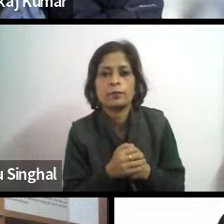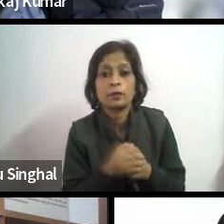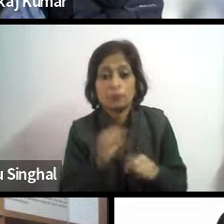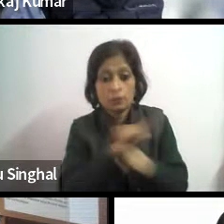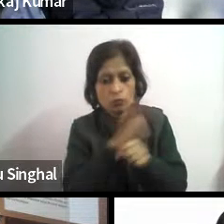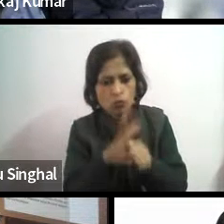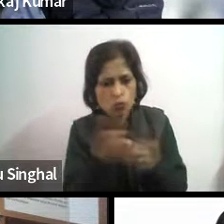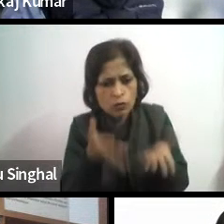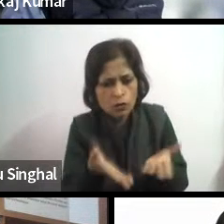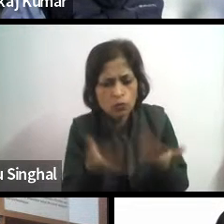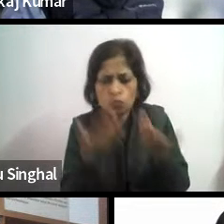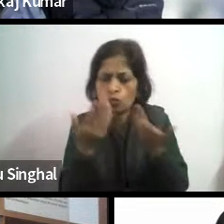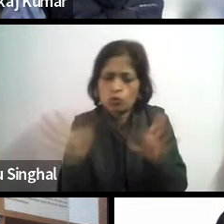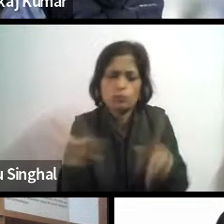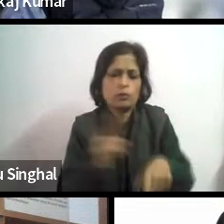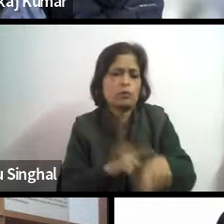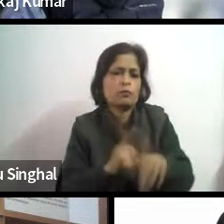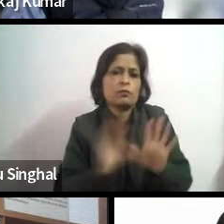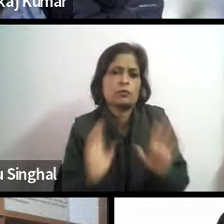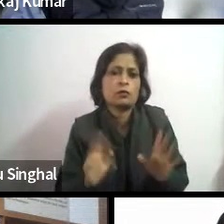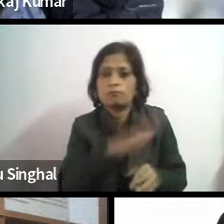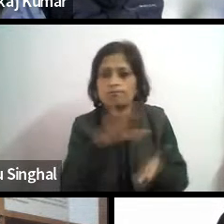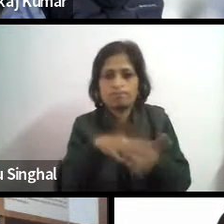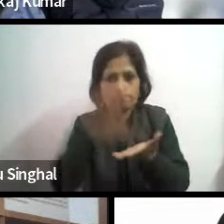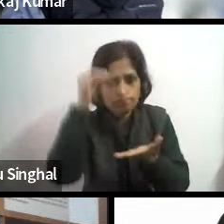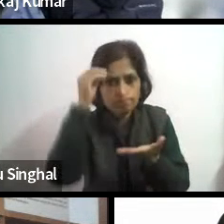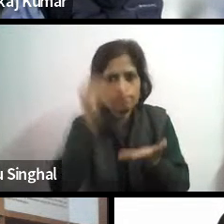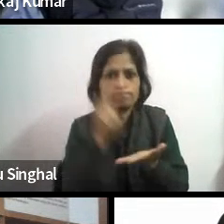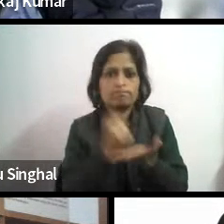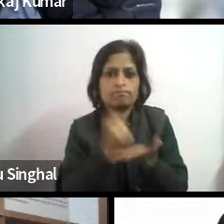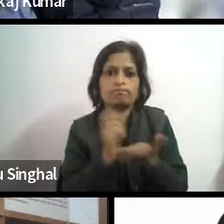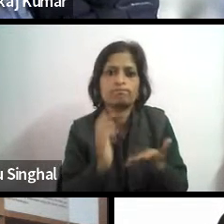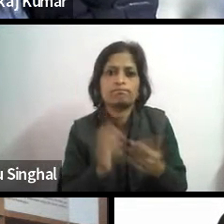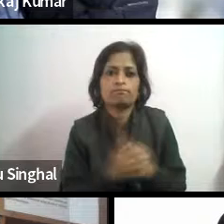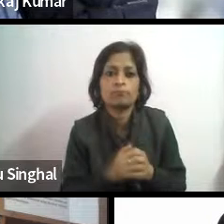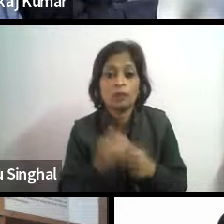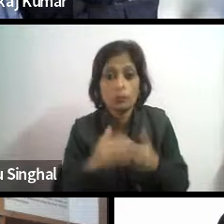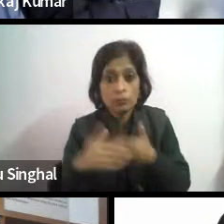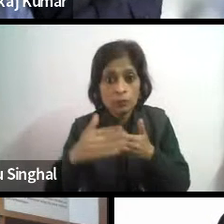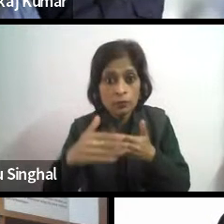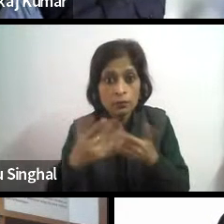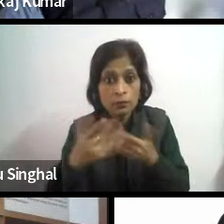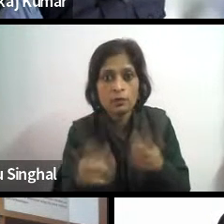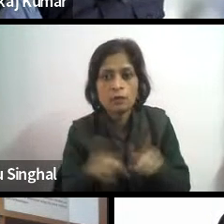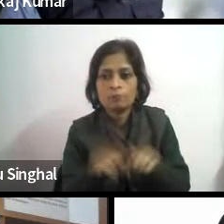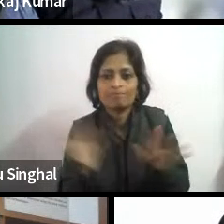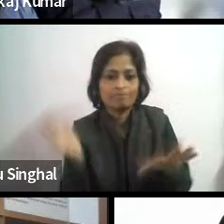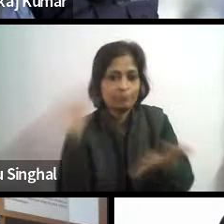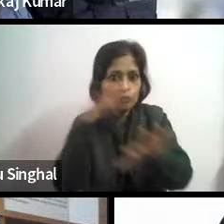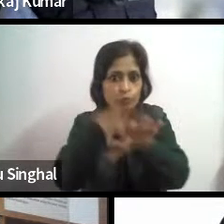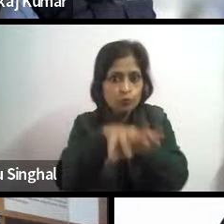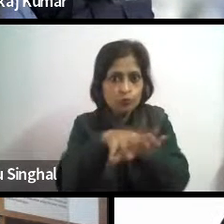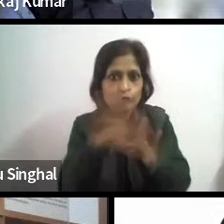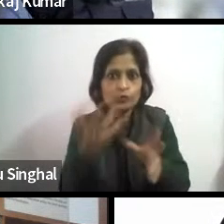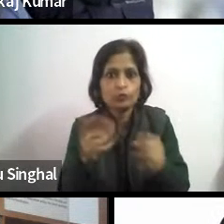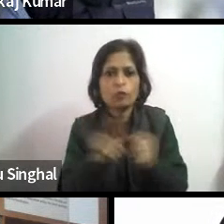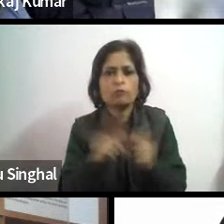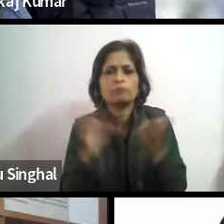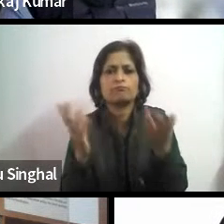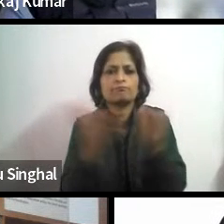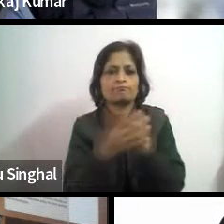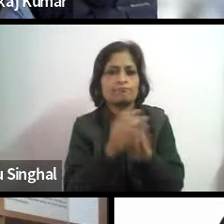At the same time, we are really moving towards inclusion, where we are trying to